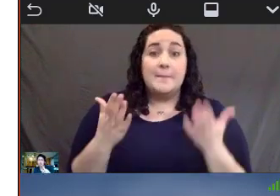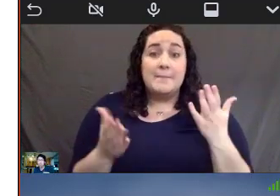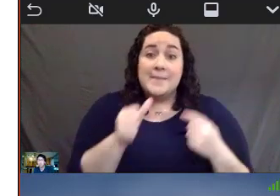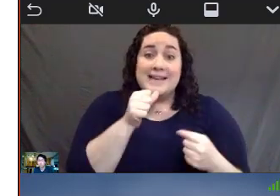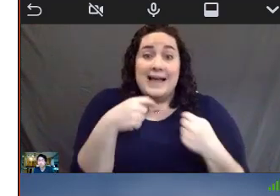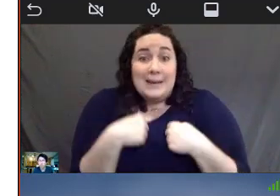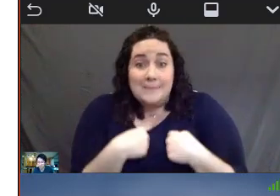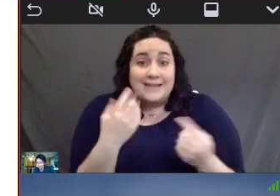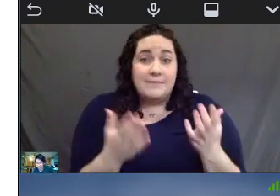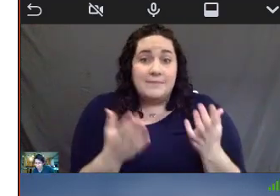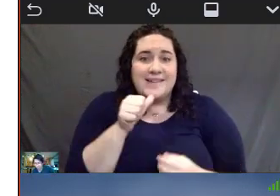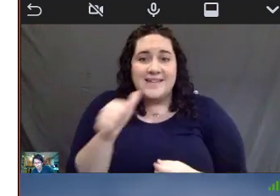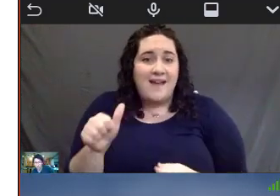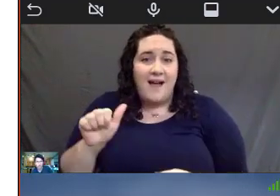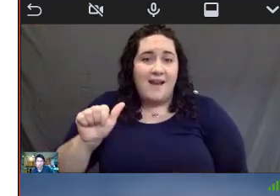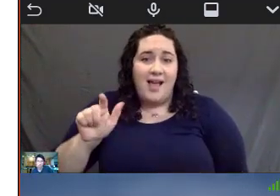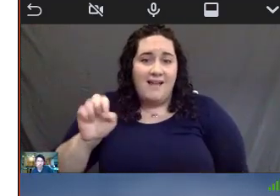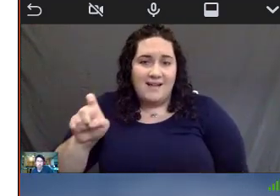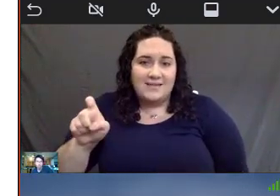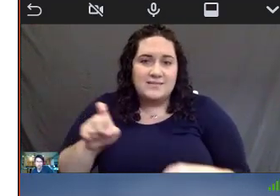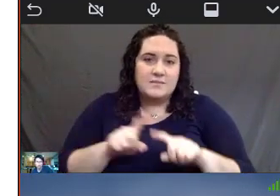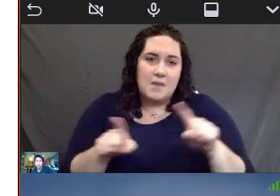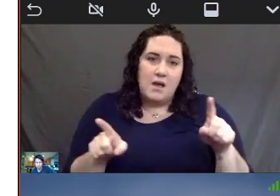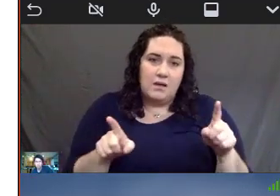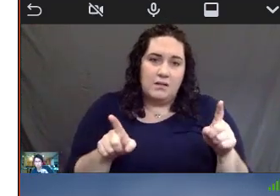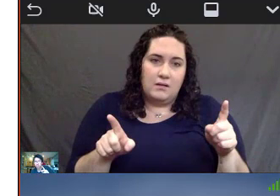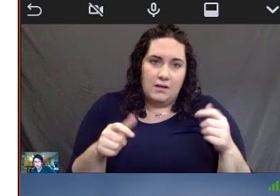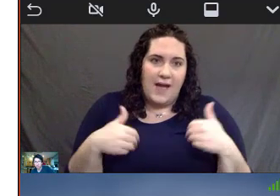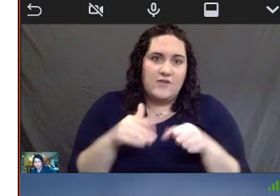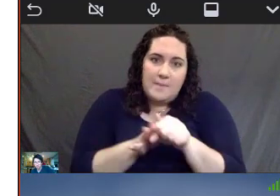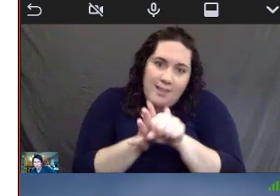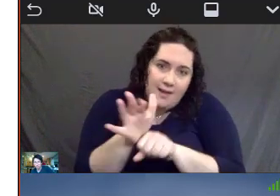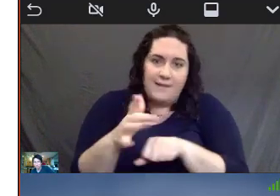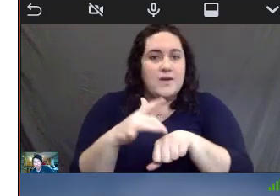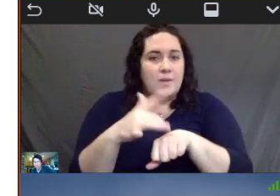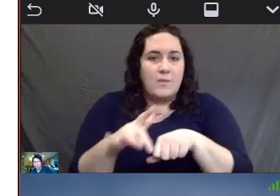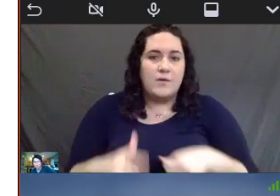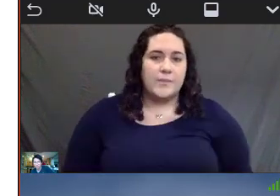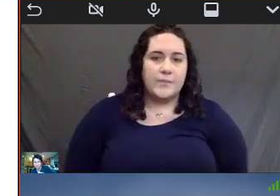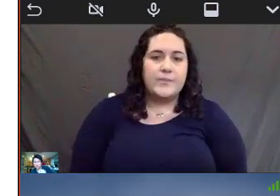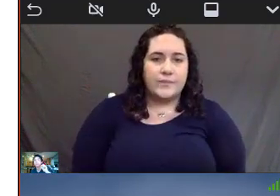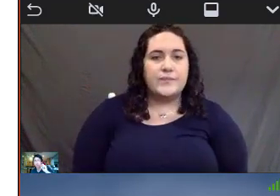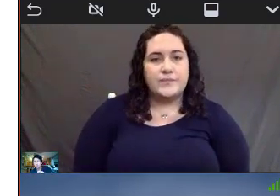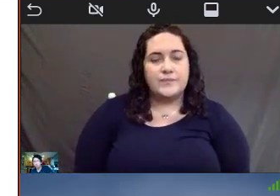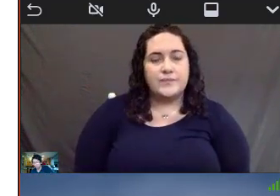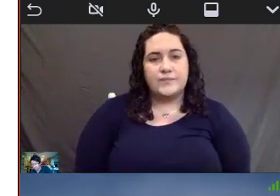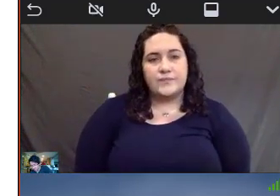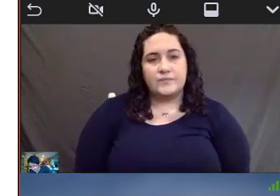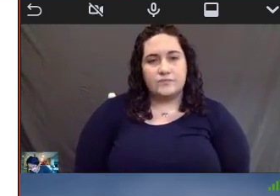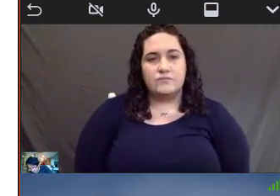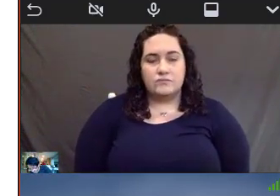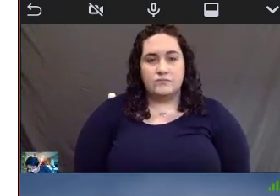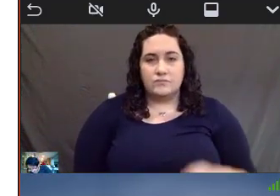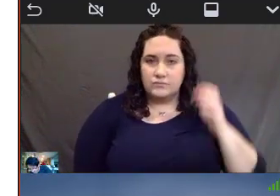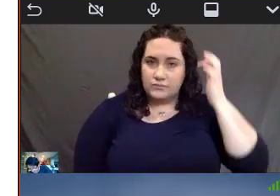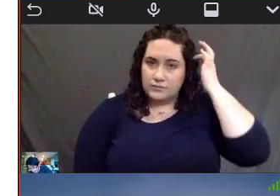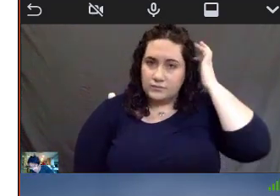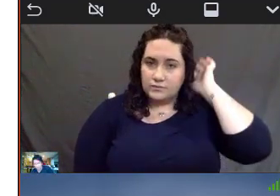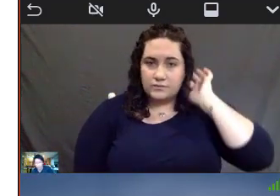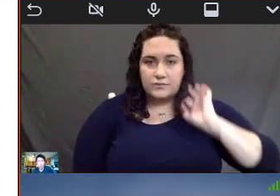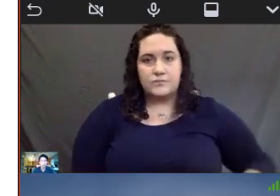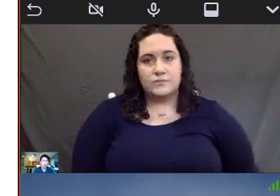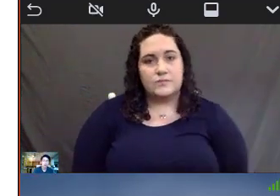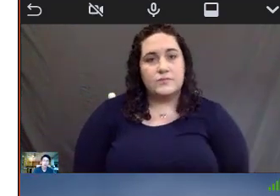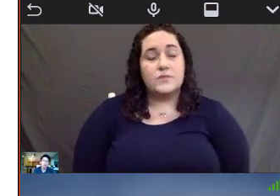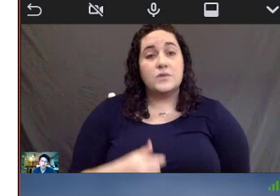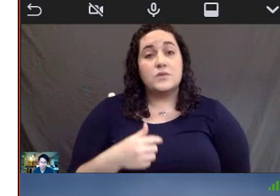day we met, I told you that it's probably a good idea if you go over things like the slide casts and the pen casts before you